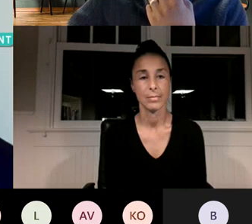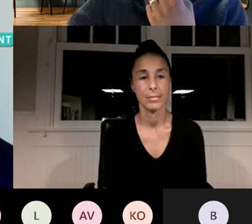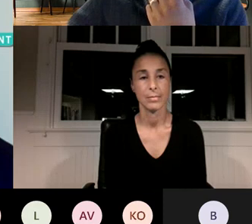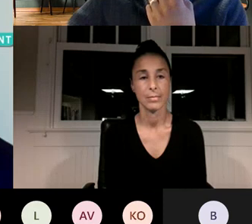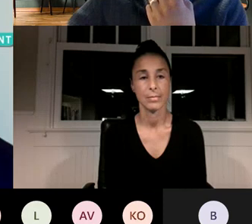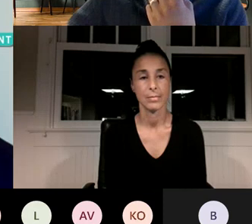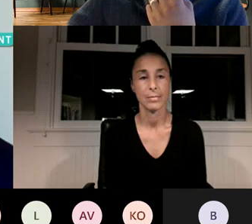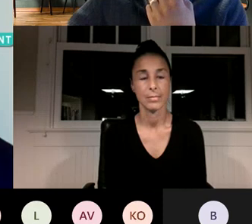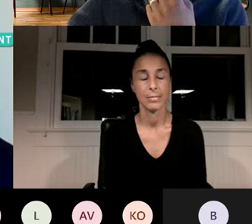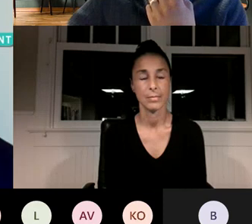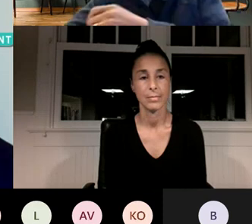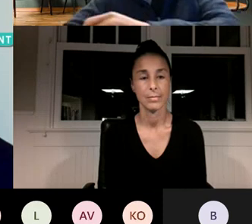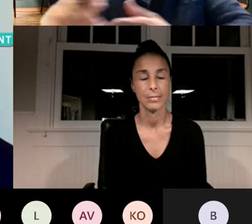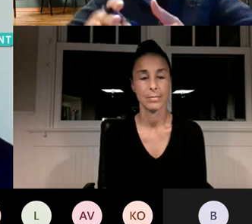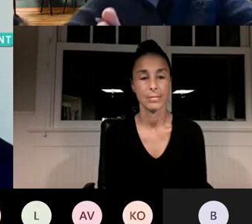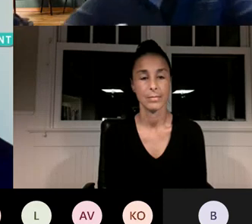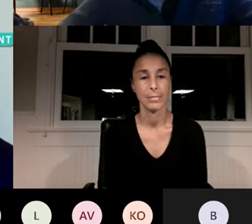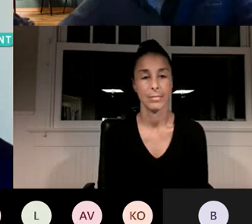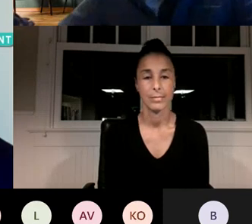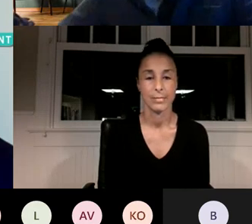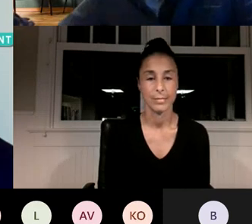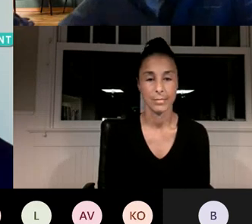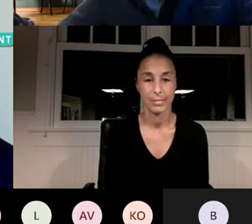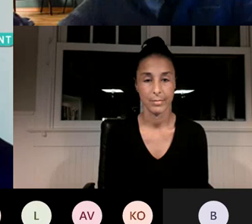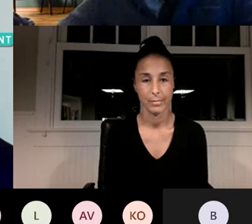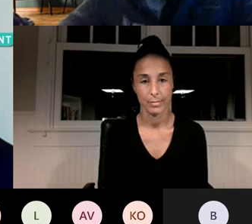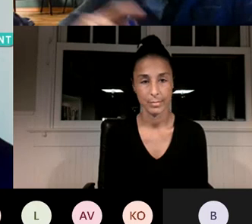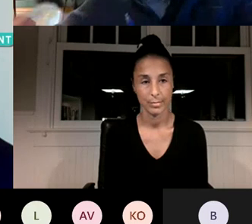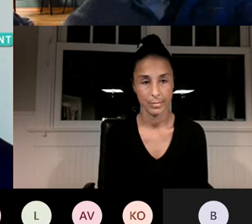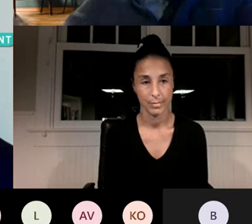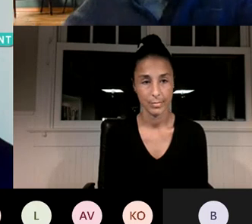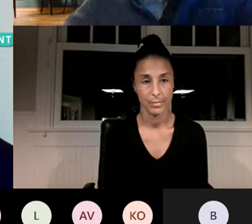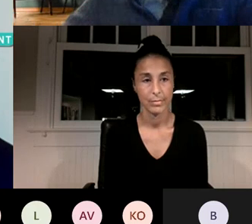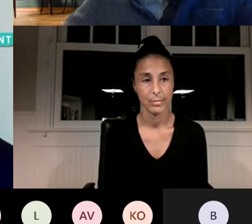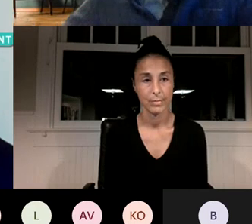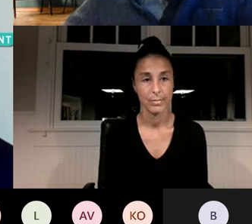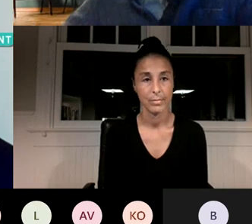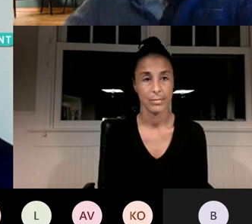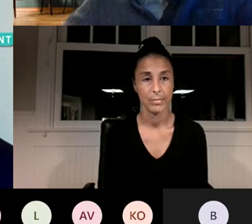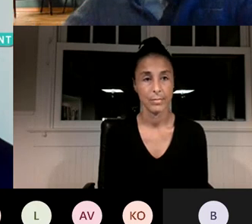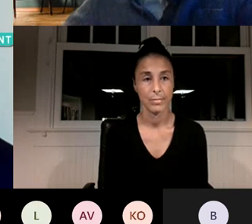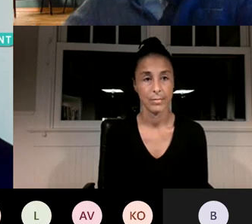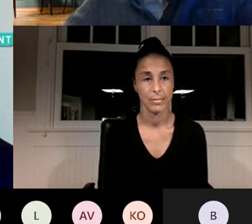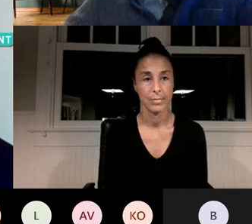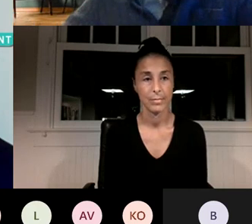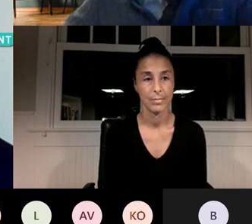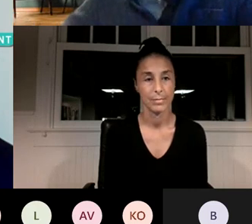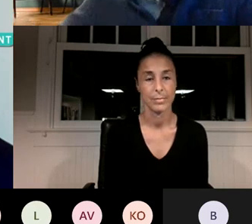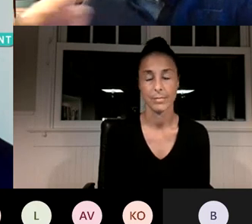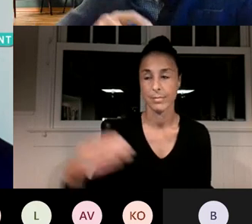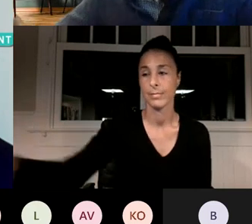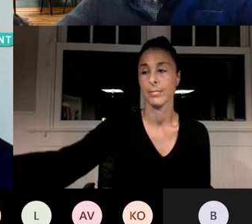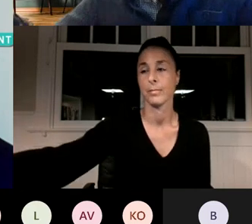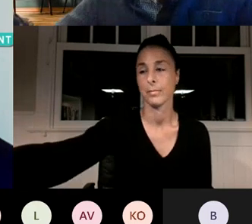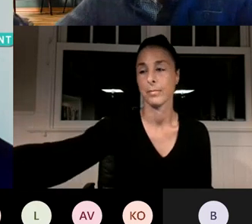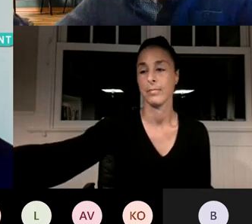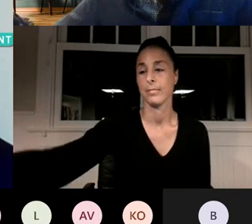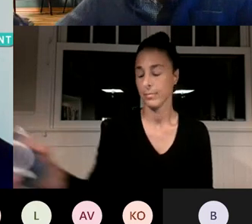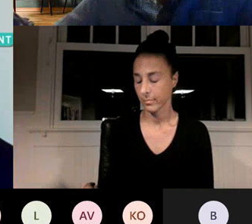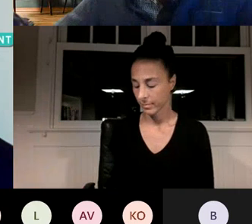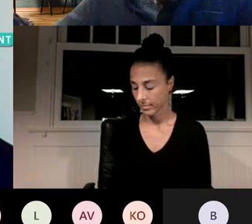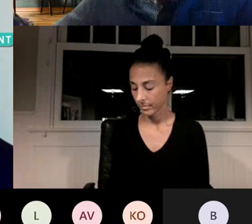saw was actually the last bullet point on considerations with schooling. And